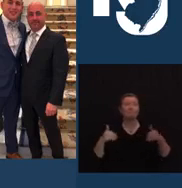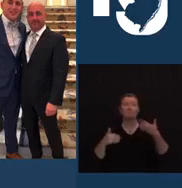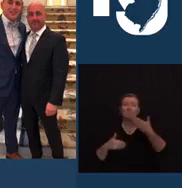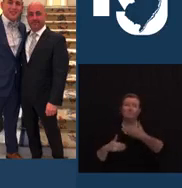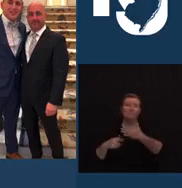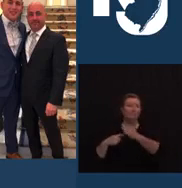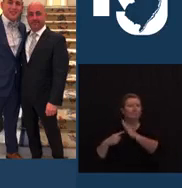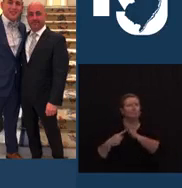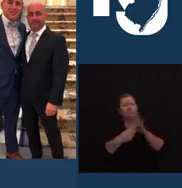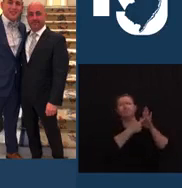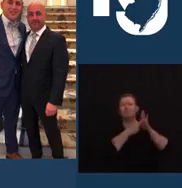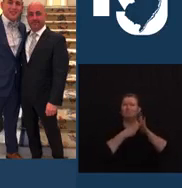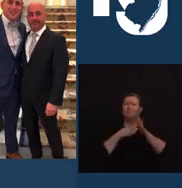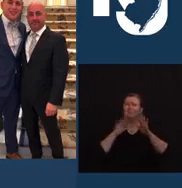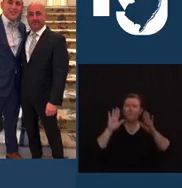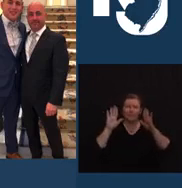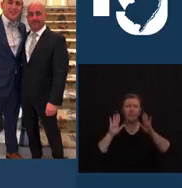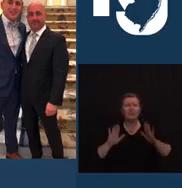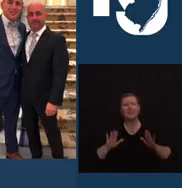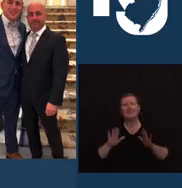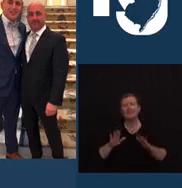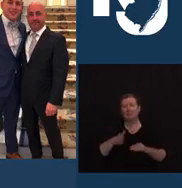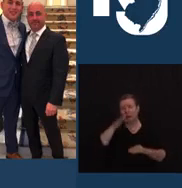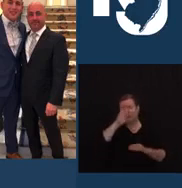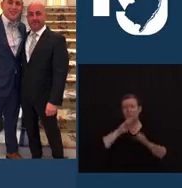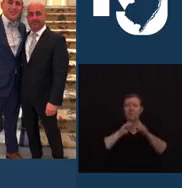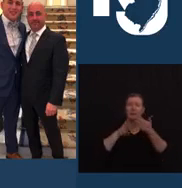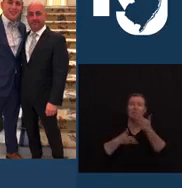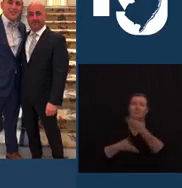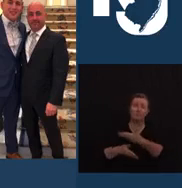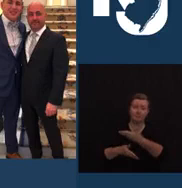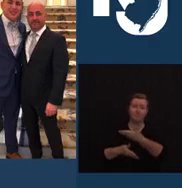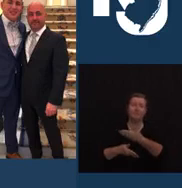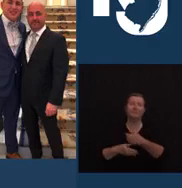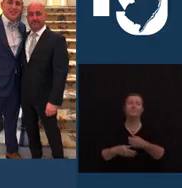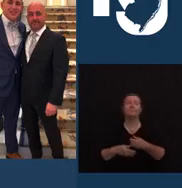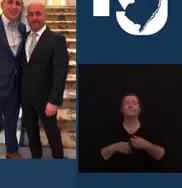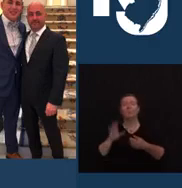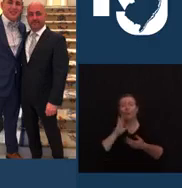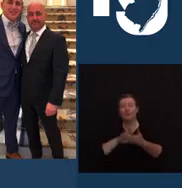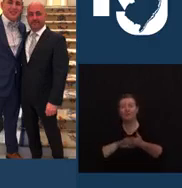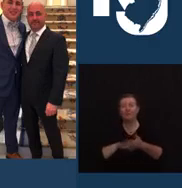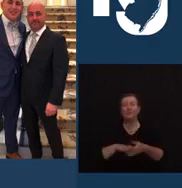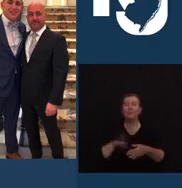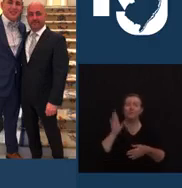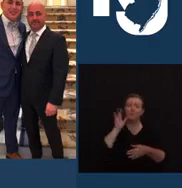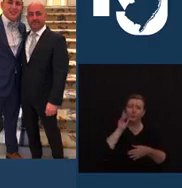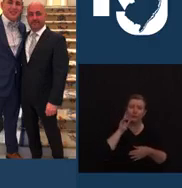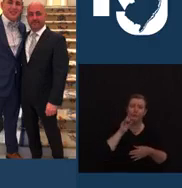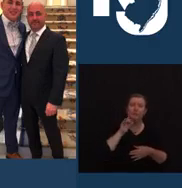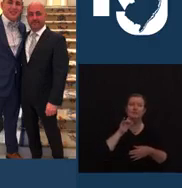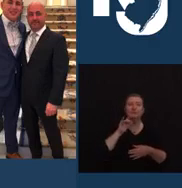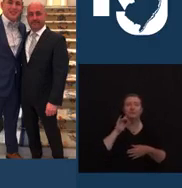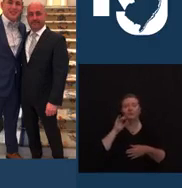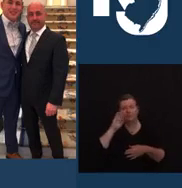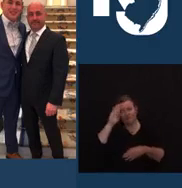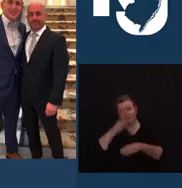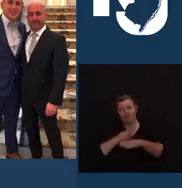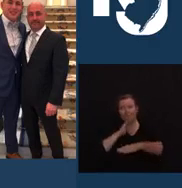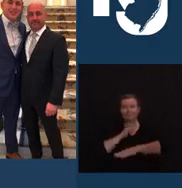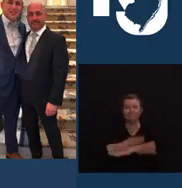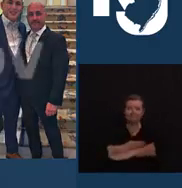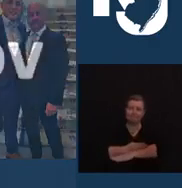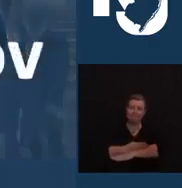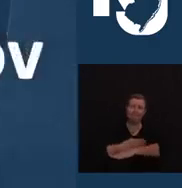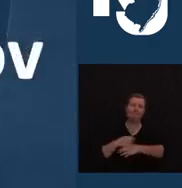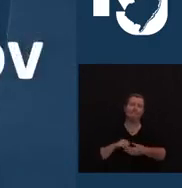God bless him, Maria, his mom, Nicholas, and Gianna, and God rest his soul.